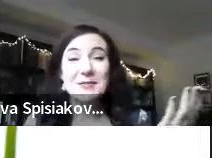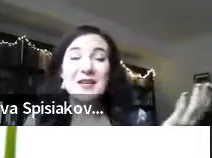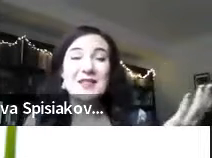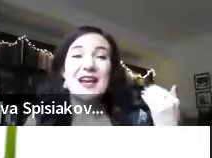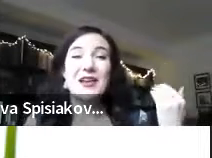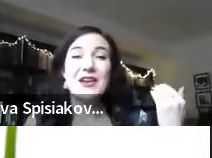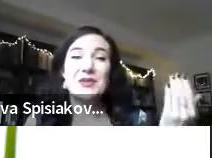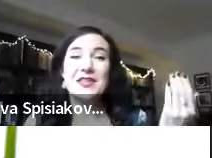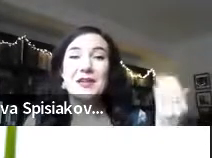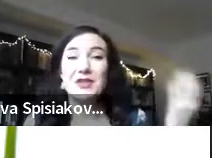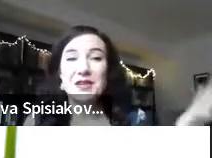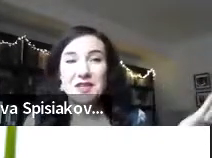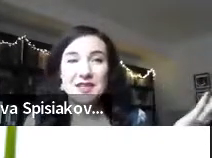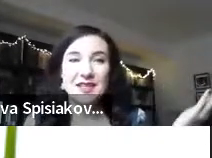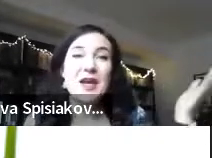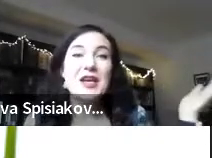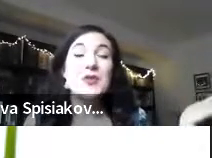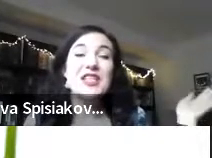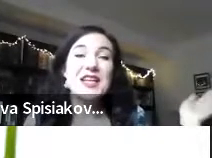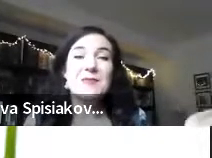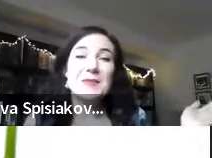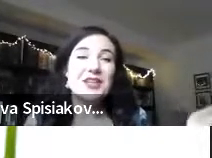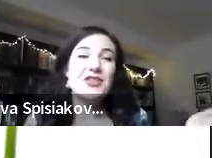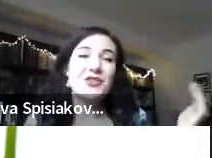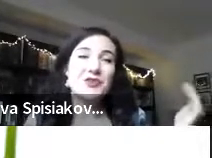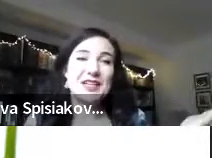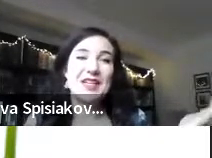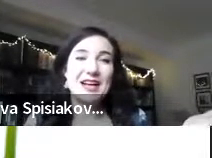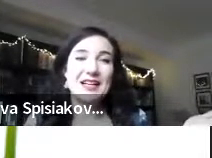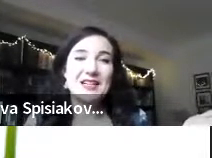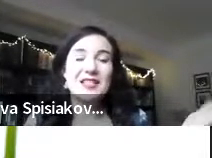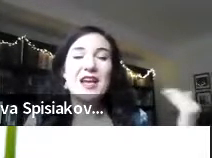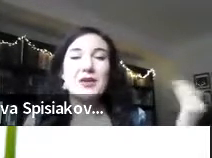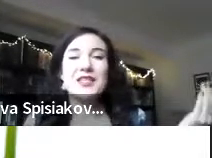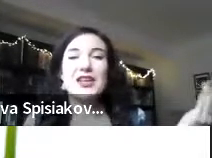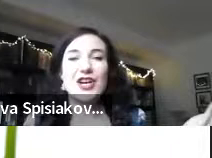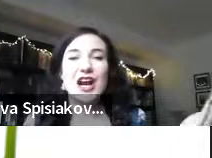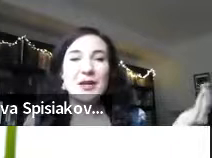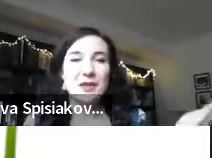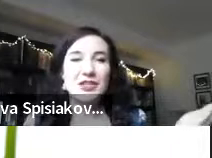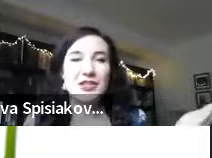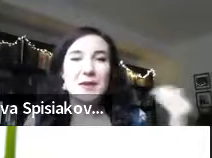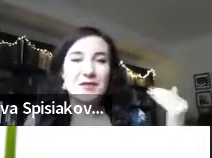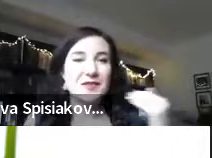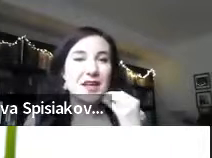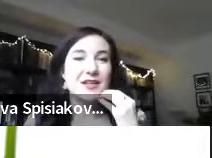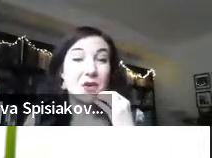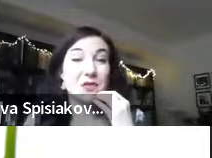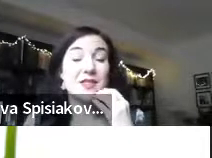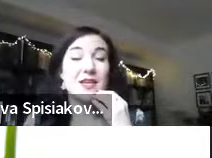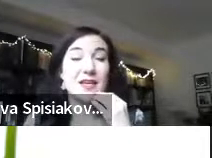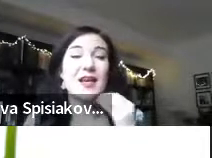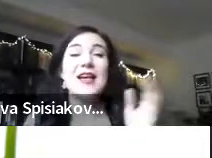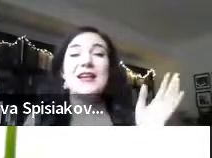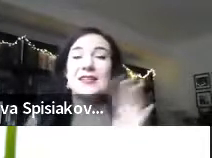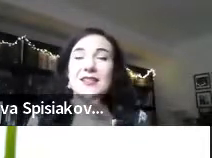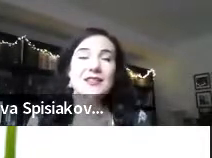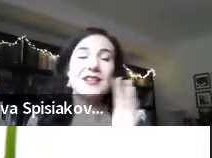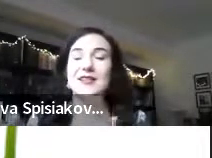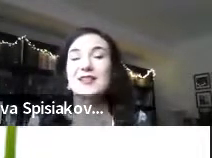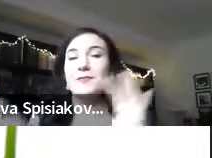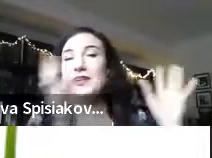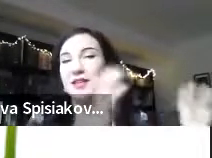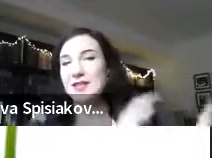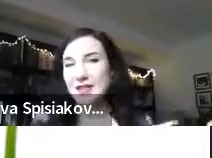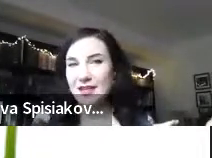biased ones because they are using a previous study. So switching asthma patients to green inhalers could slash carbon emissions by 58 tons a year. This